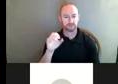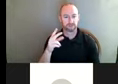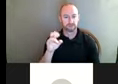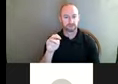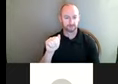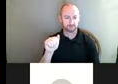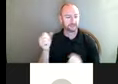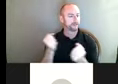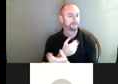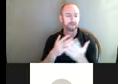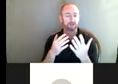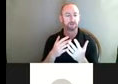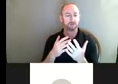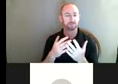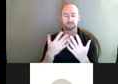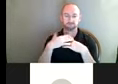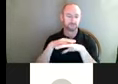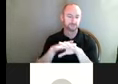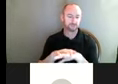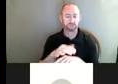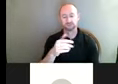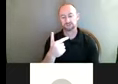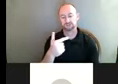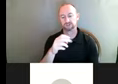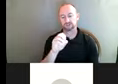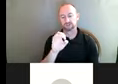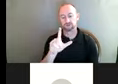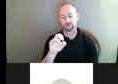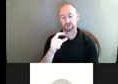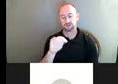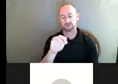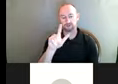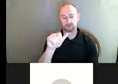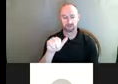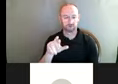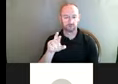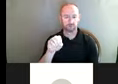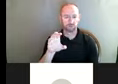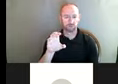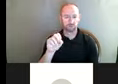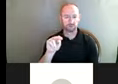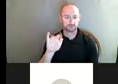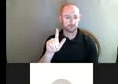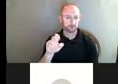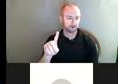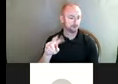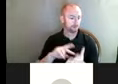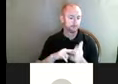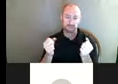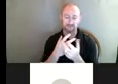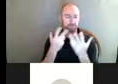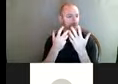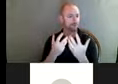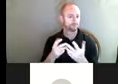everything is geologically reconciled, meaning there's no data busts along quadrangle boundaries, so everything matches